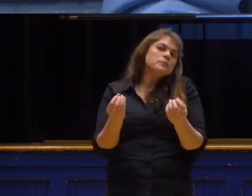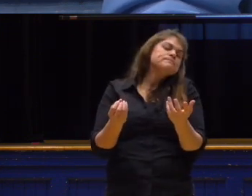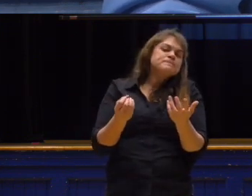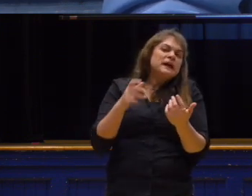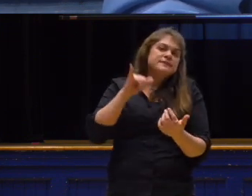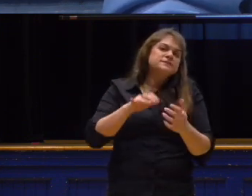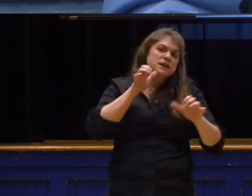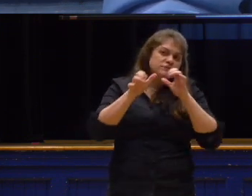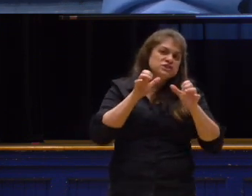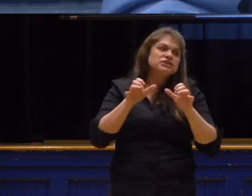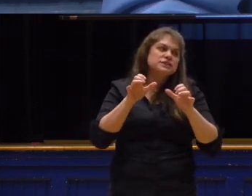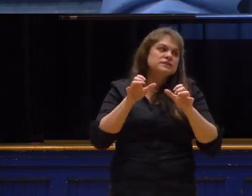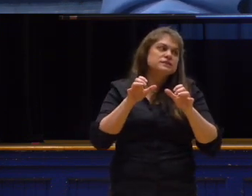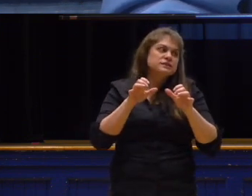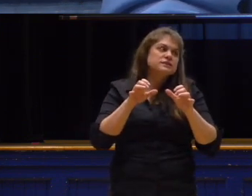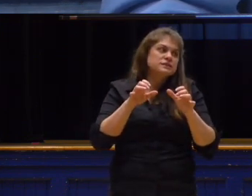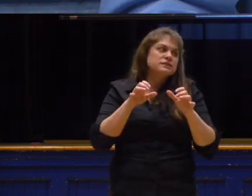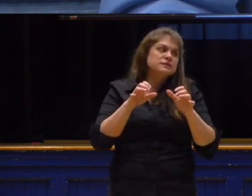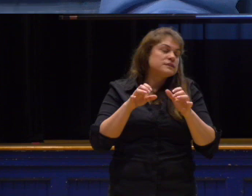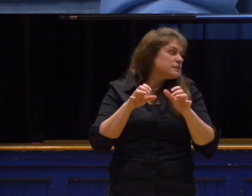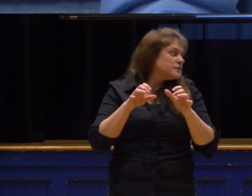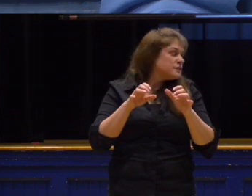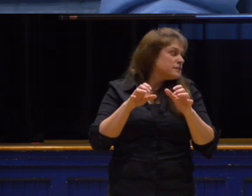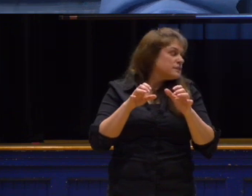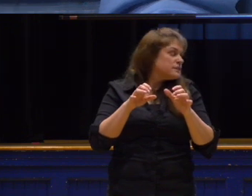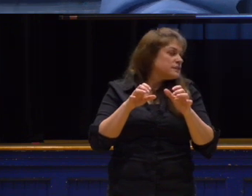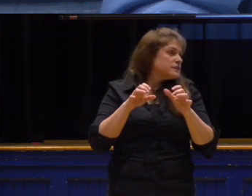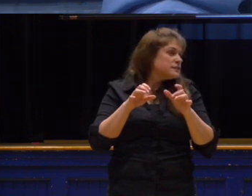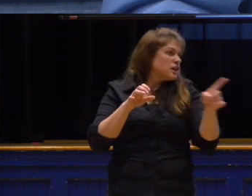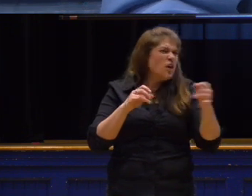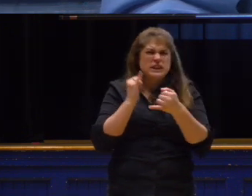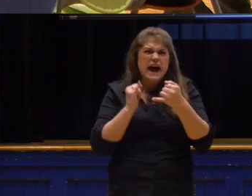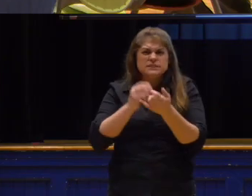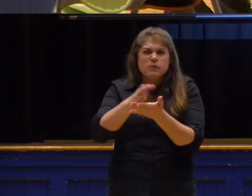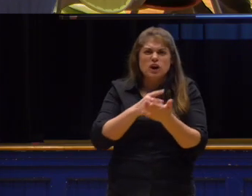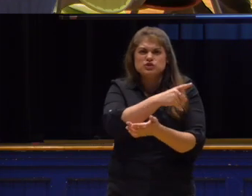a conversation I have with Stephen. I just lost for a second the last item you mentioned.